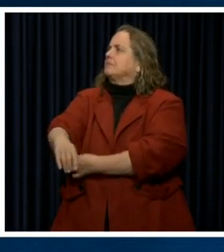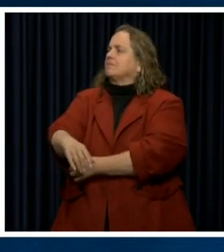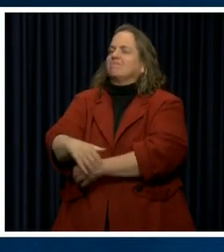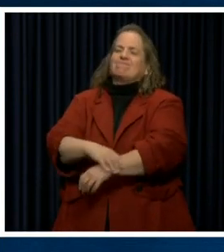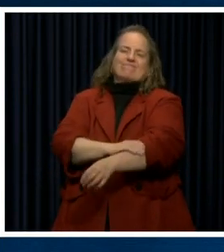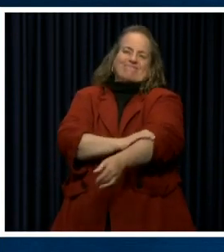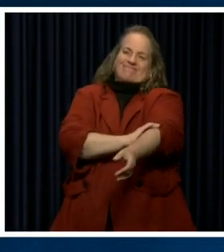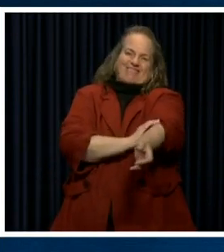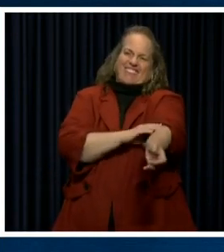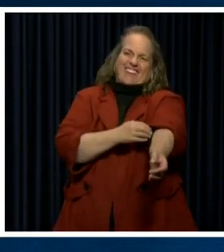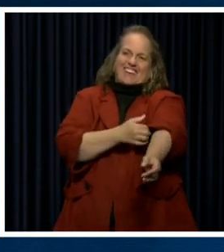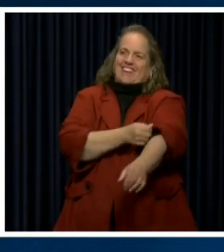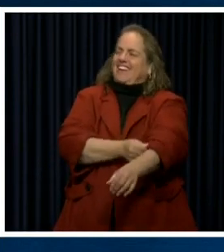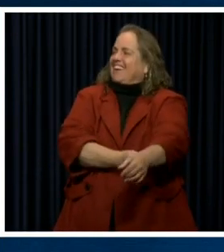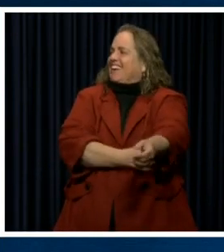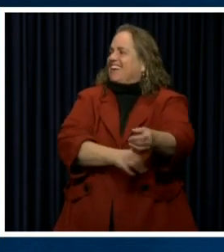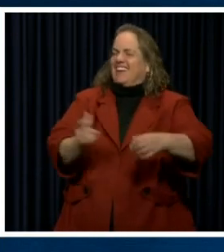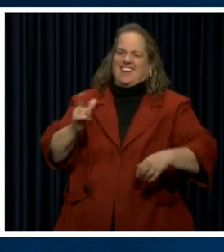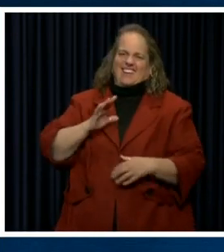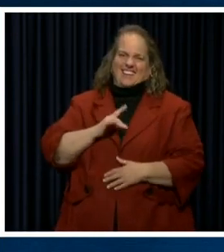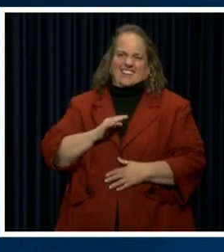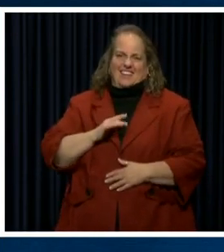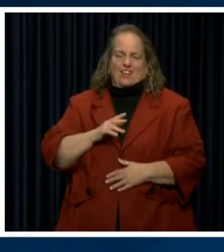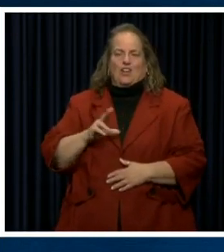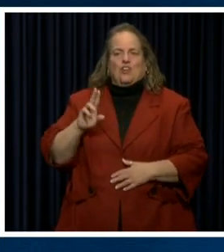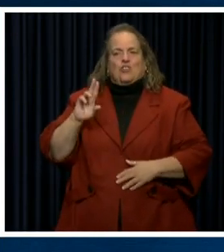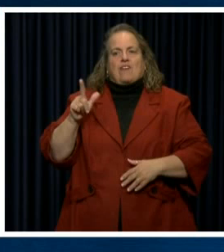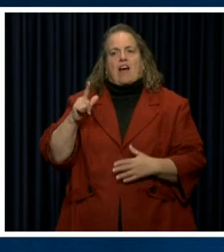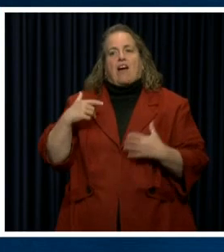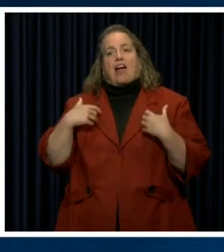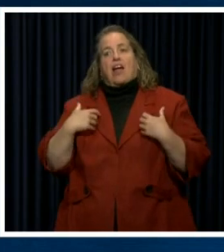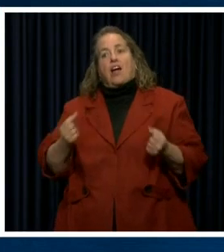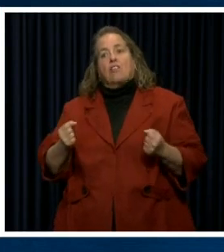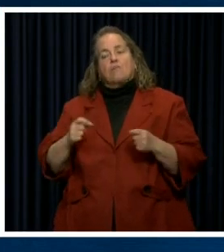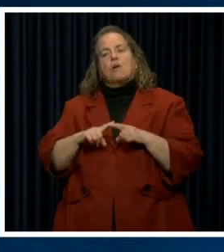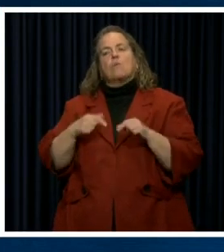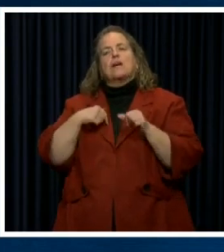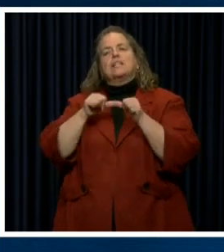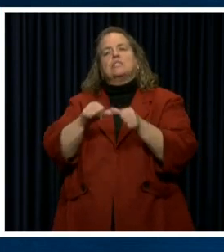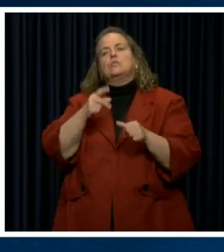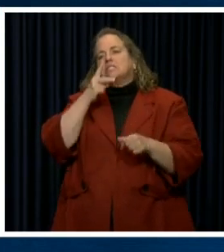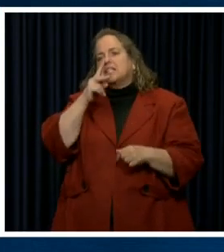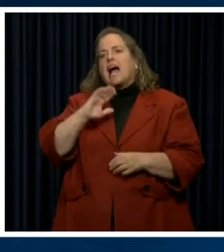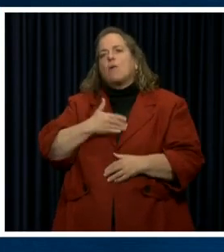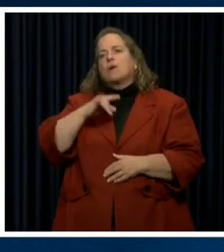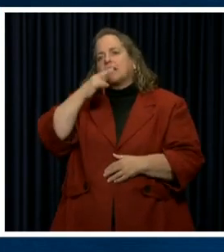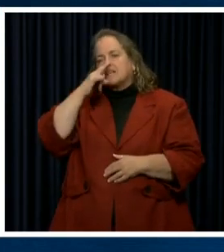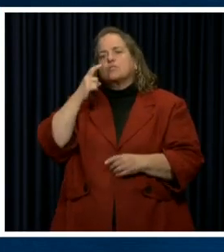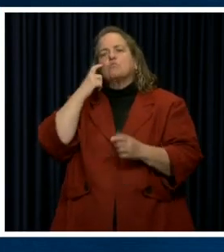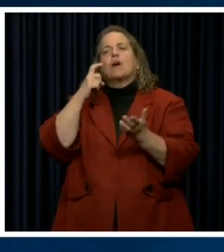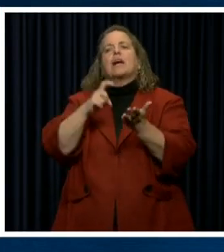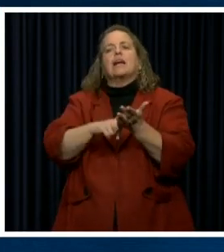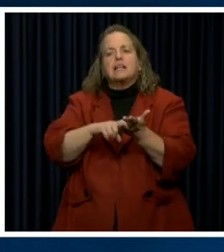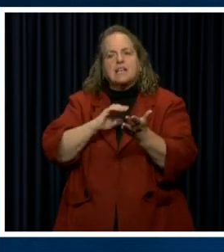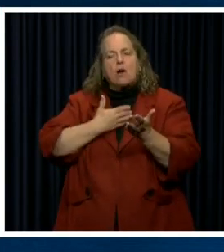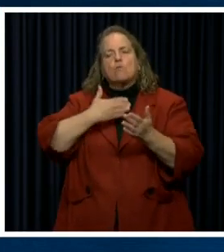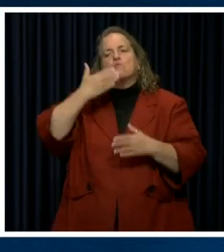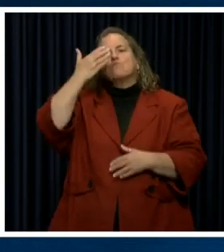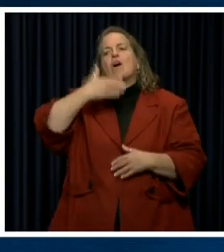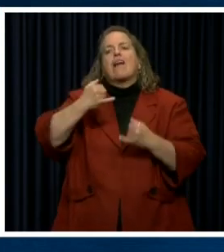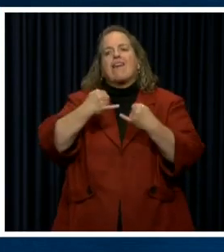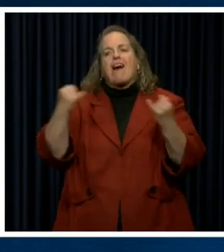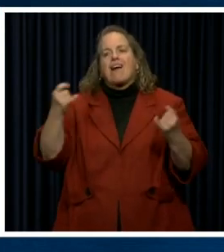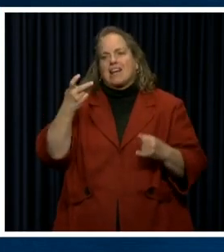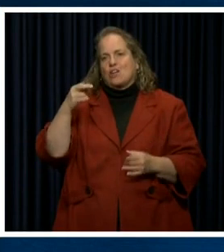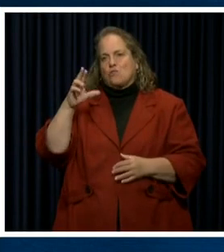All right, I love this is to U of L Health, but we continue to see our kids recognize our frontline heroes. We